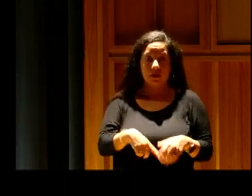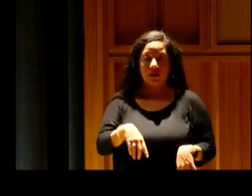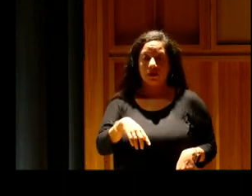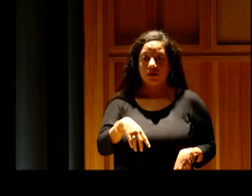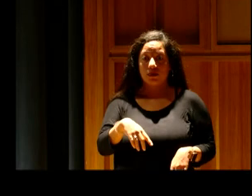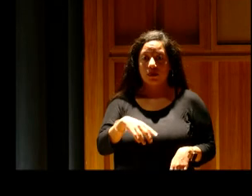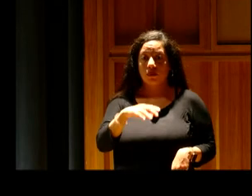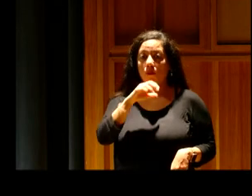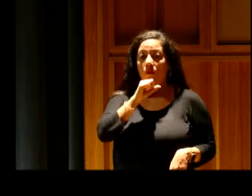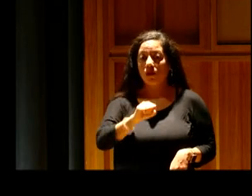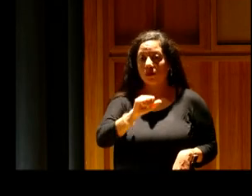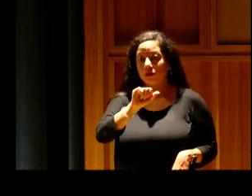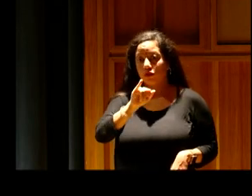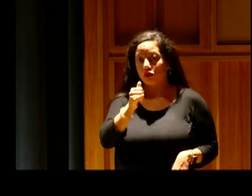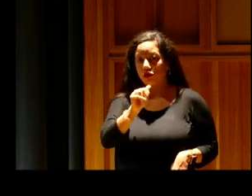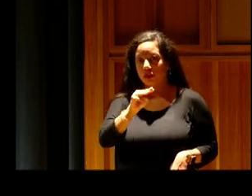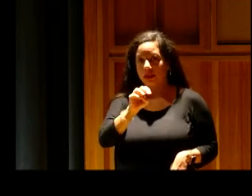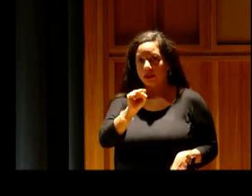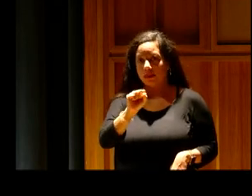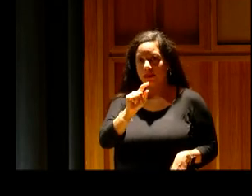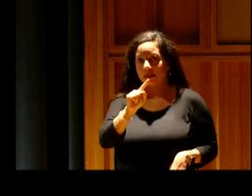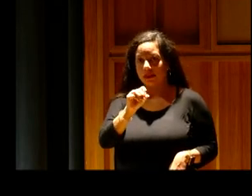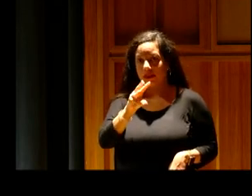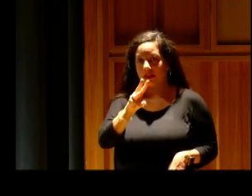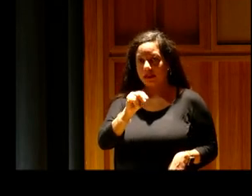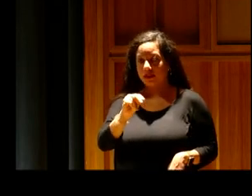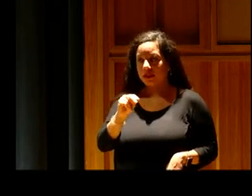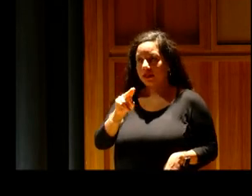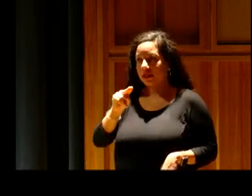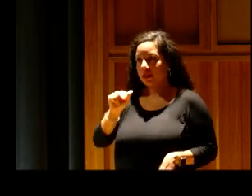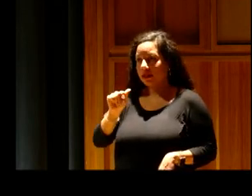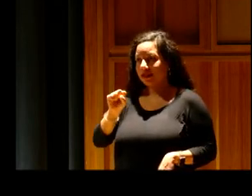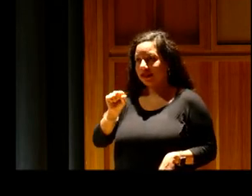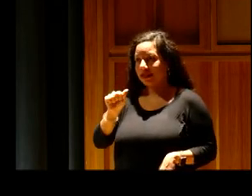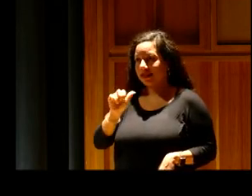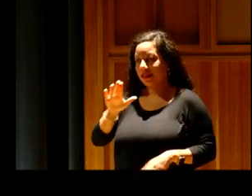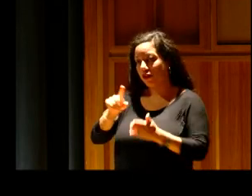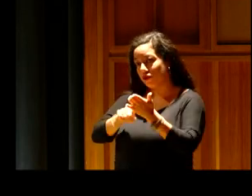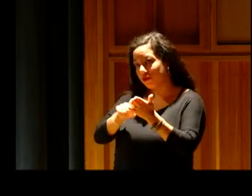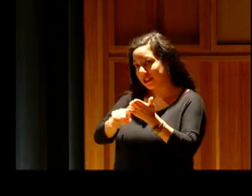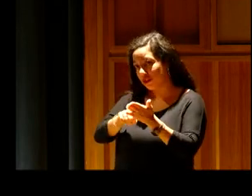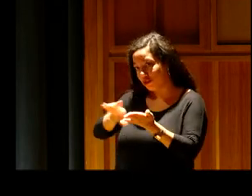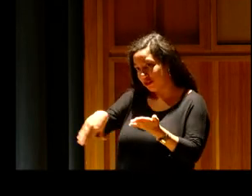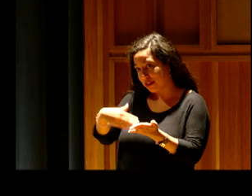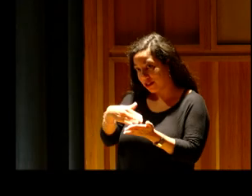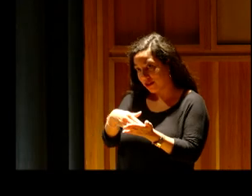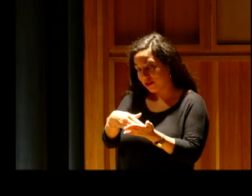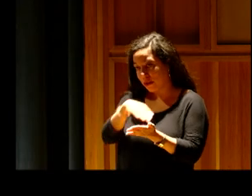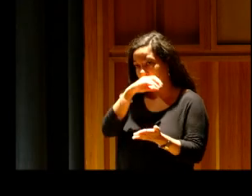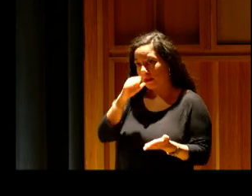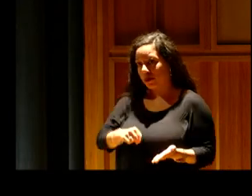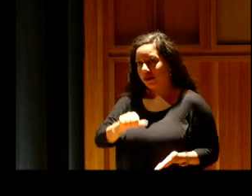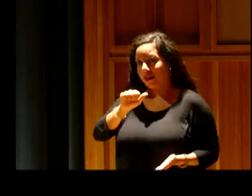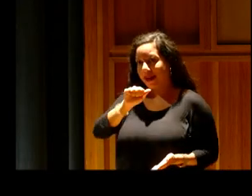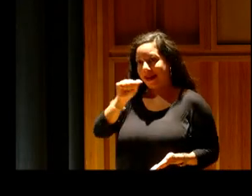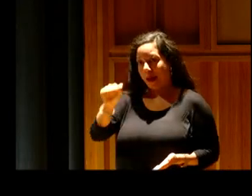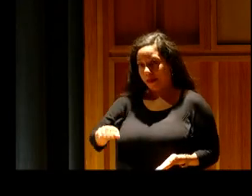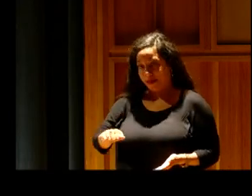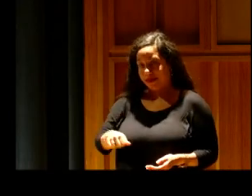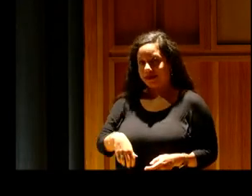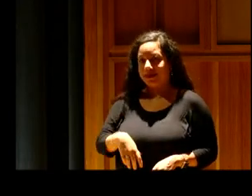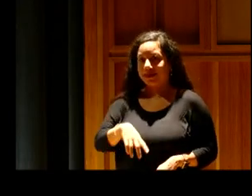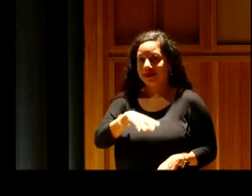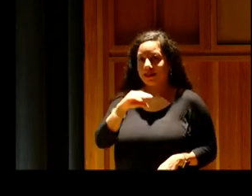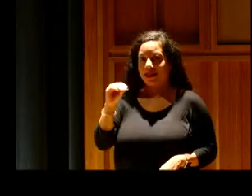Colonial Jamestown, NASA's historic Langley Research Center, Colonial Annapolis, and